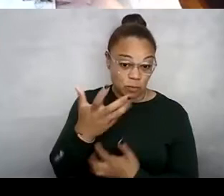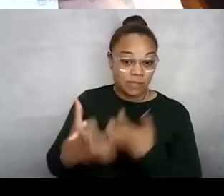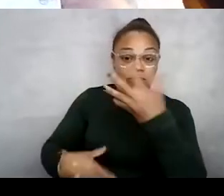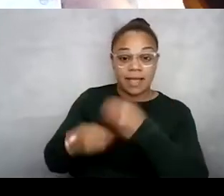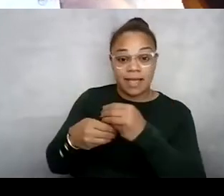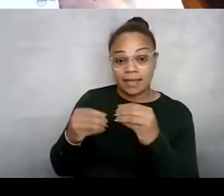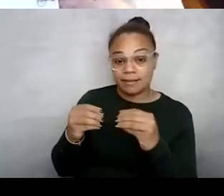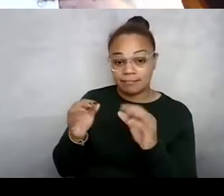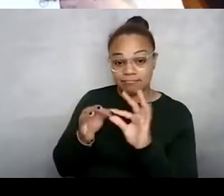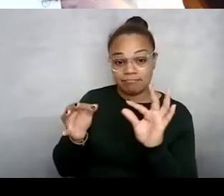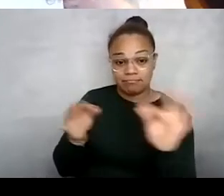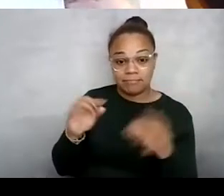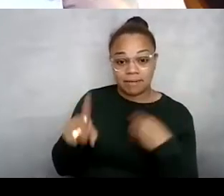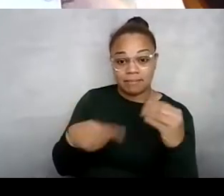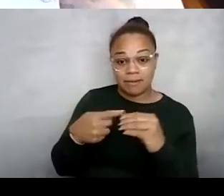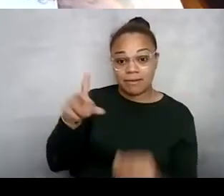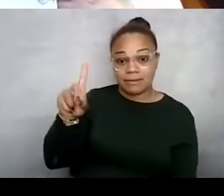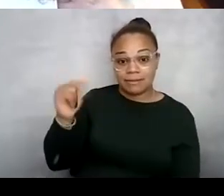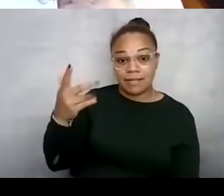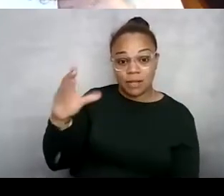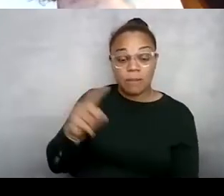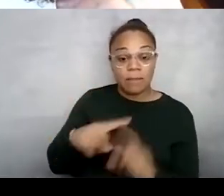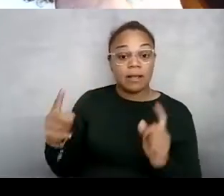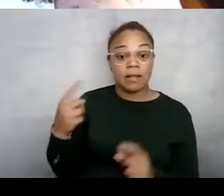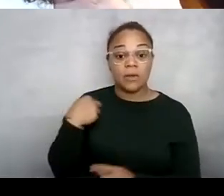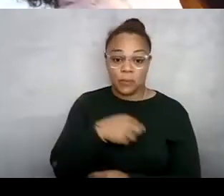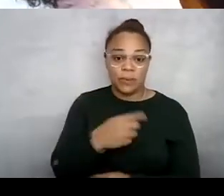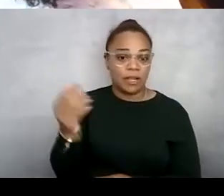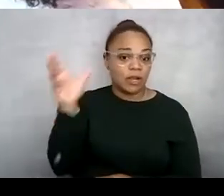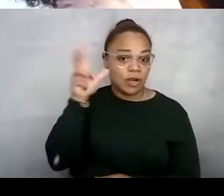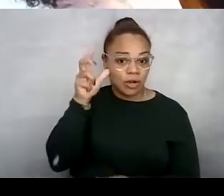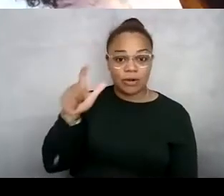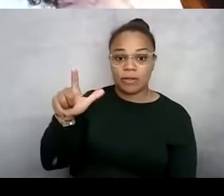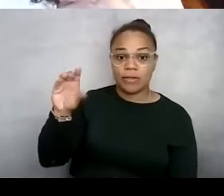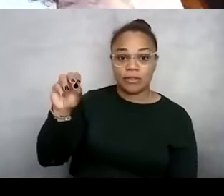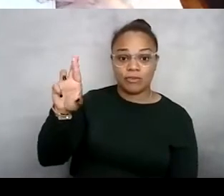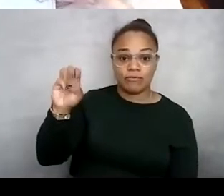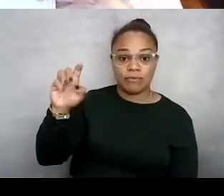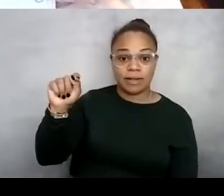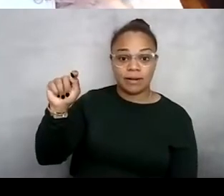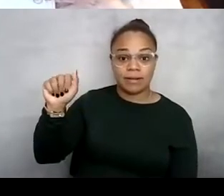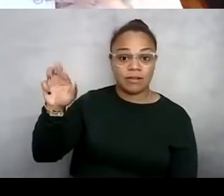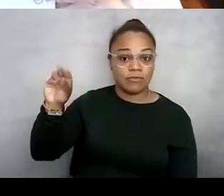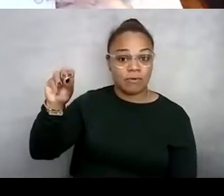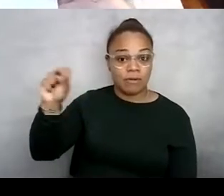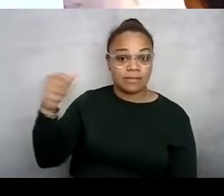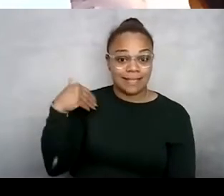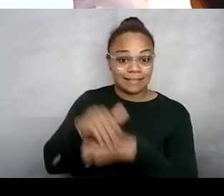share, we heard Loretta Ross last night. A group of us heard her speak